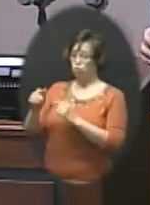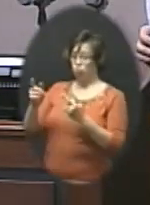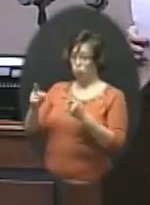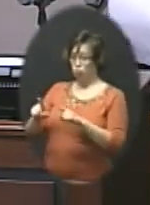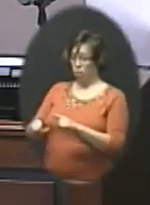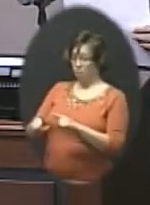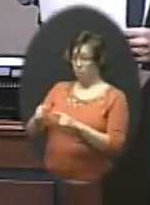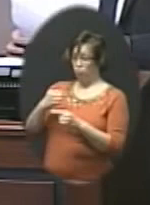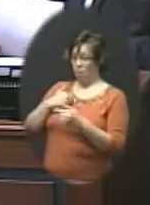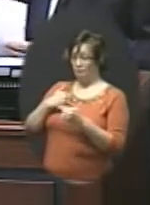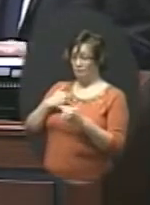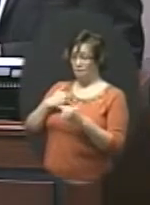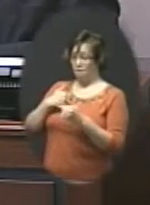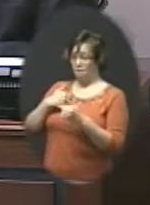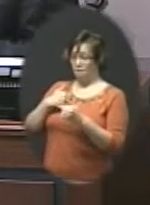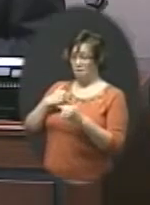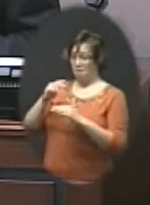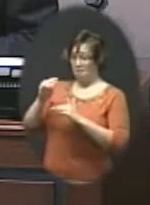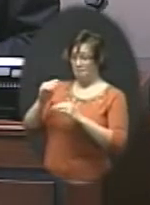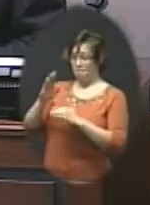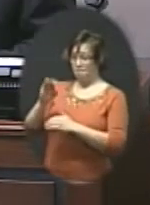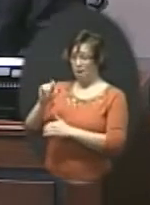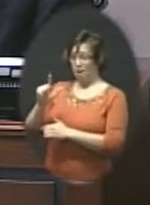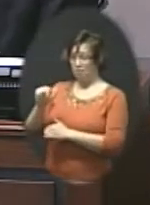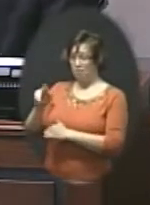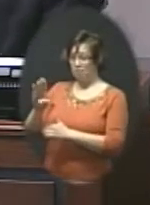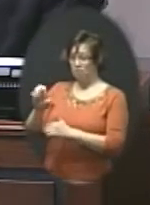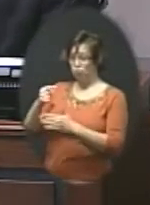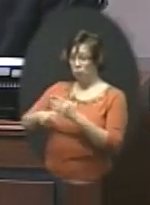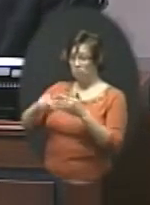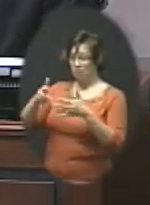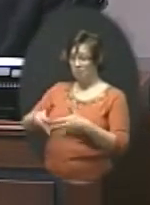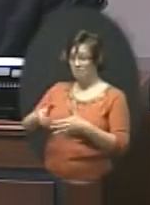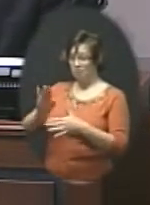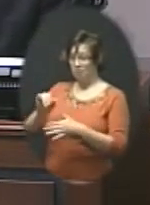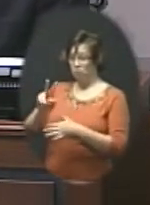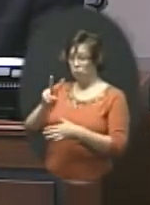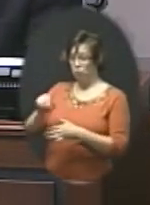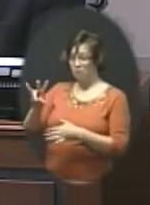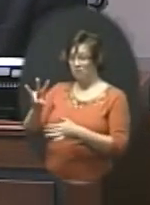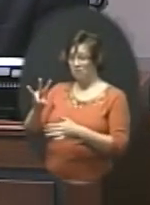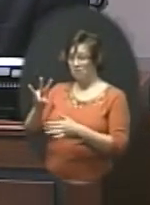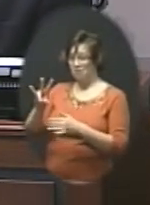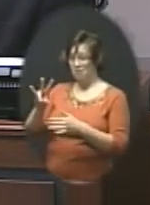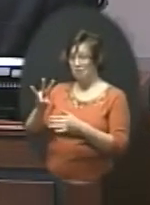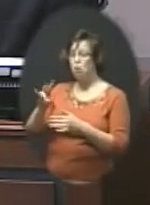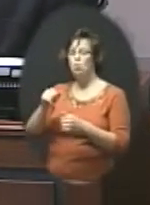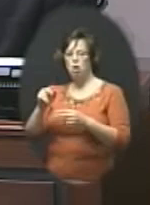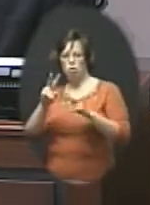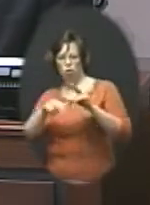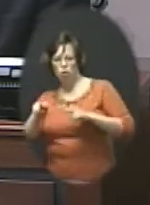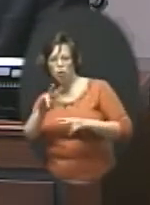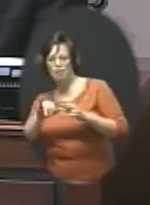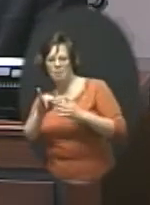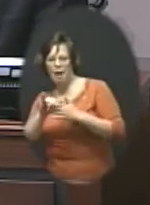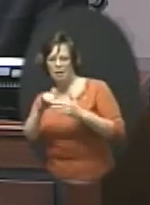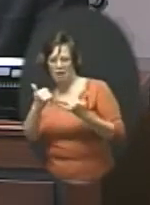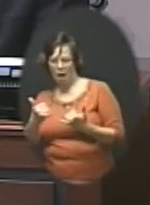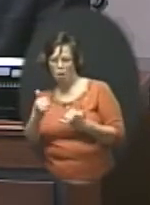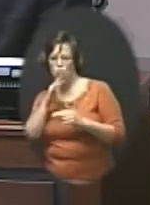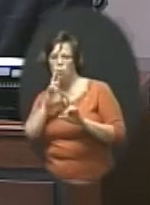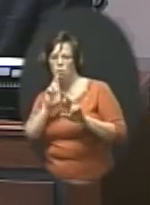to have a balance of what's left in 2007 bond that we'll be able to use? We are currently looking at that right now and could report that